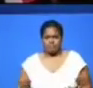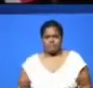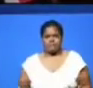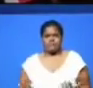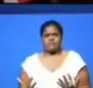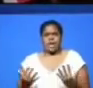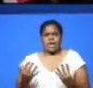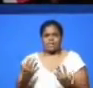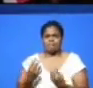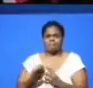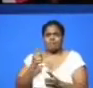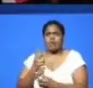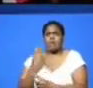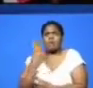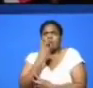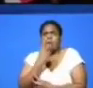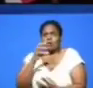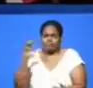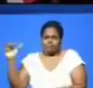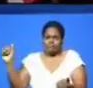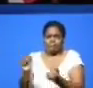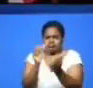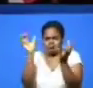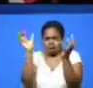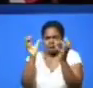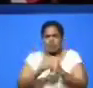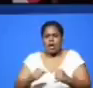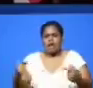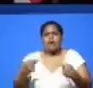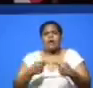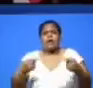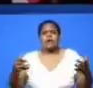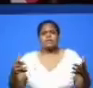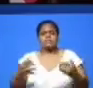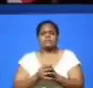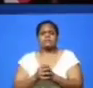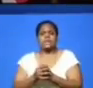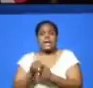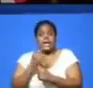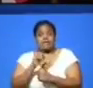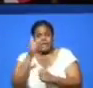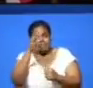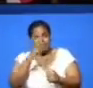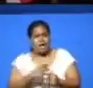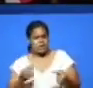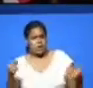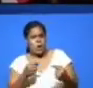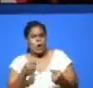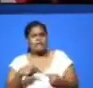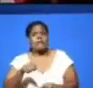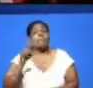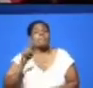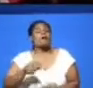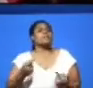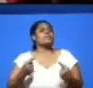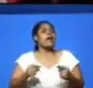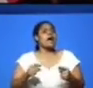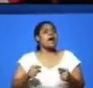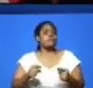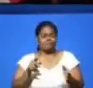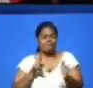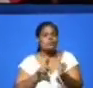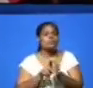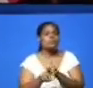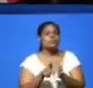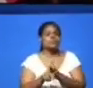their mouth and devoureth their enemies. If any man will hurt them, he must in this manner be killed.